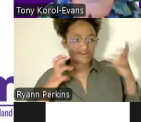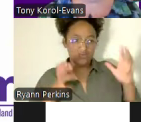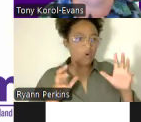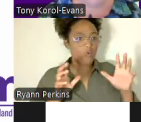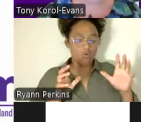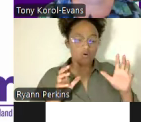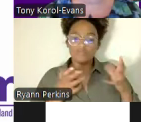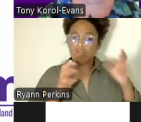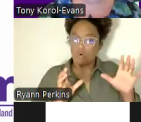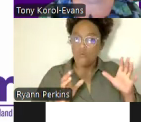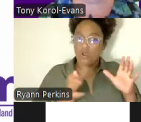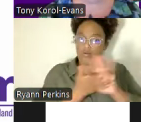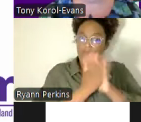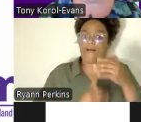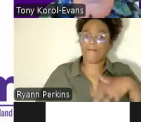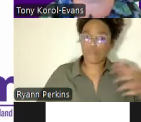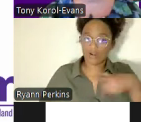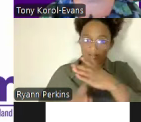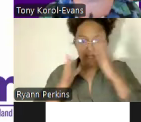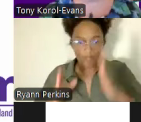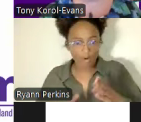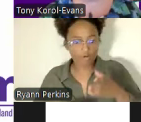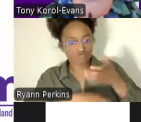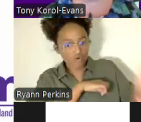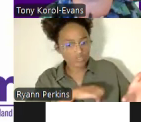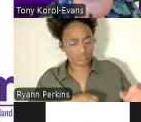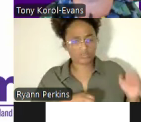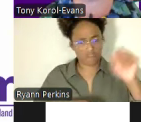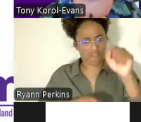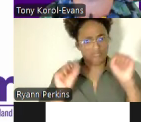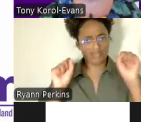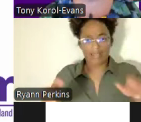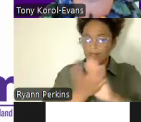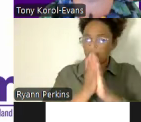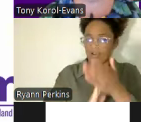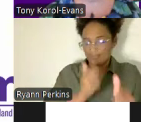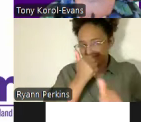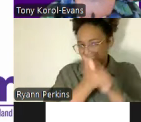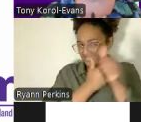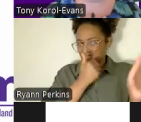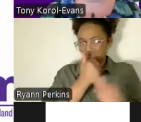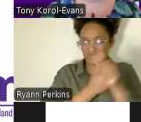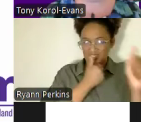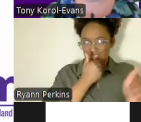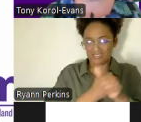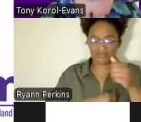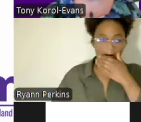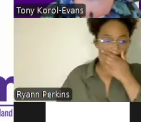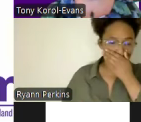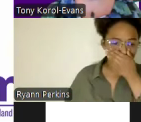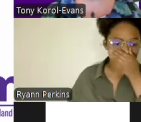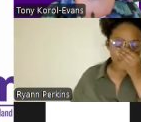can be really dangerous. Great questions. All right, let's go forward.